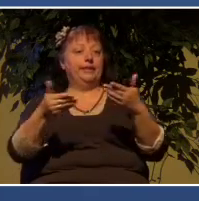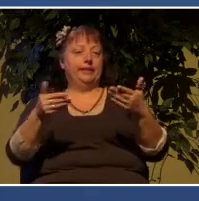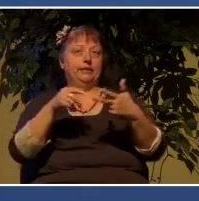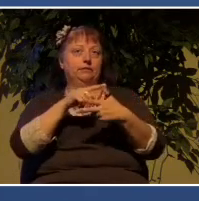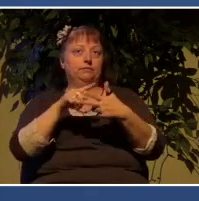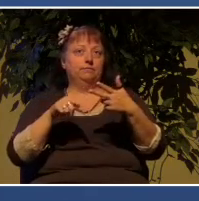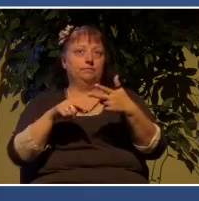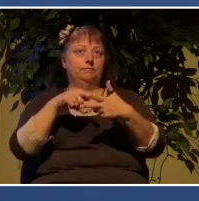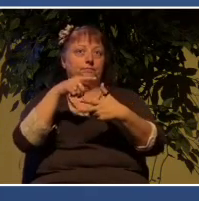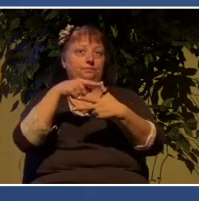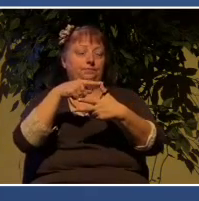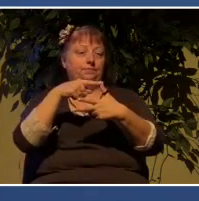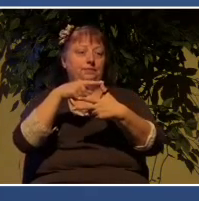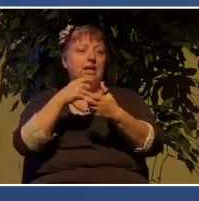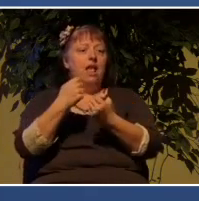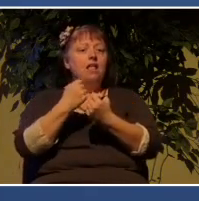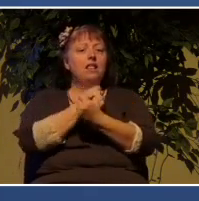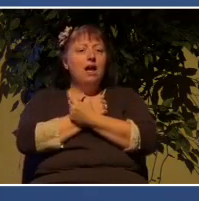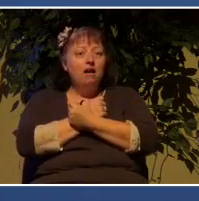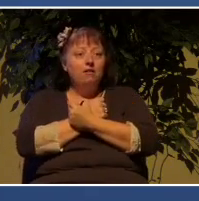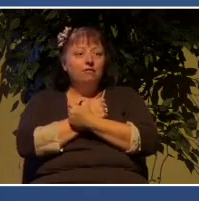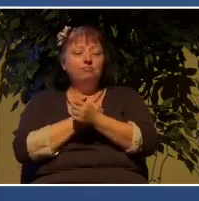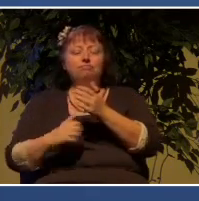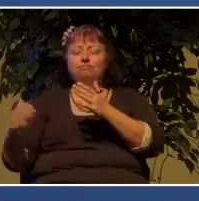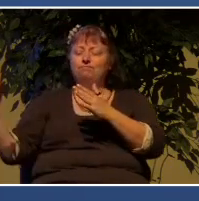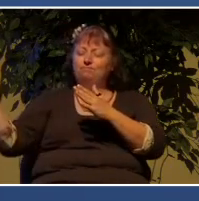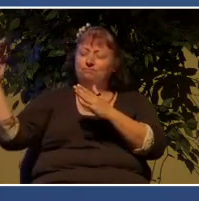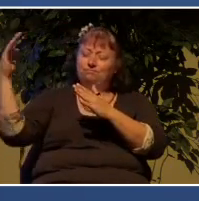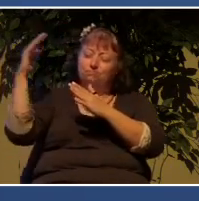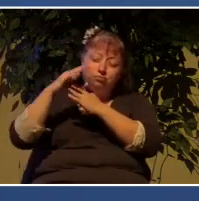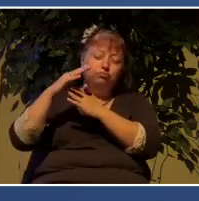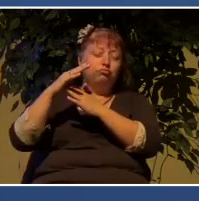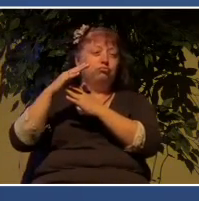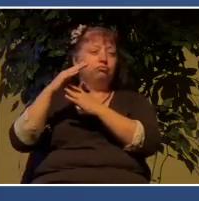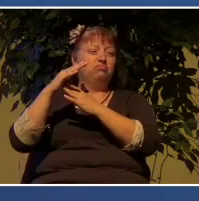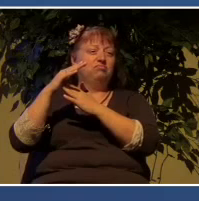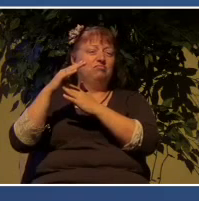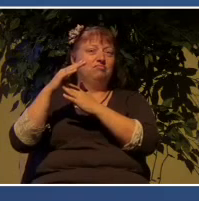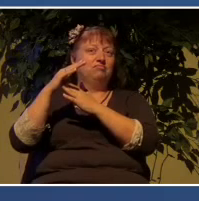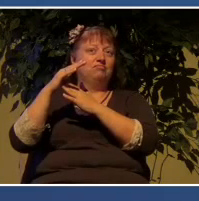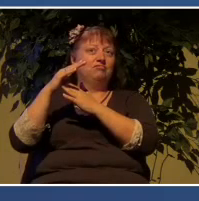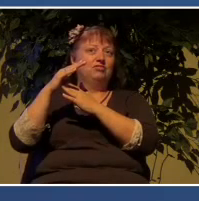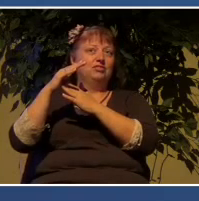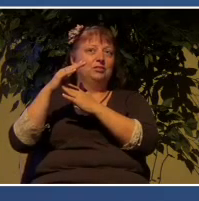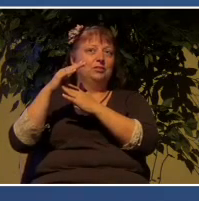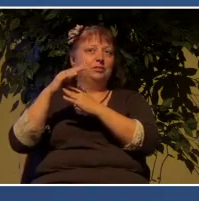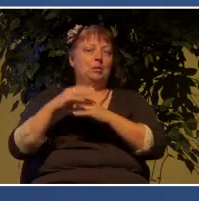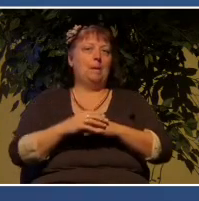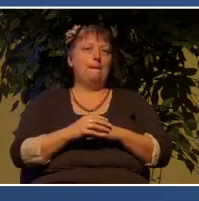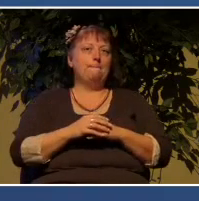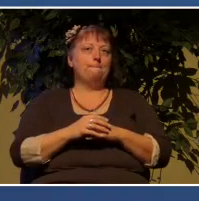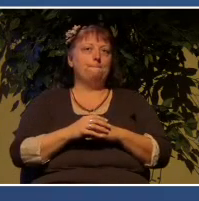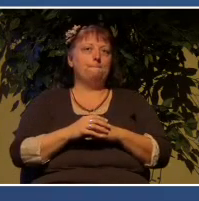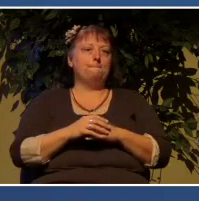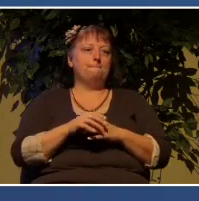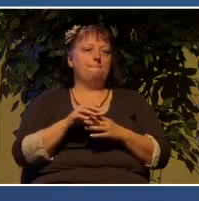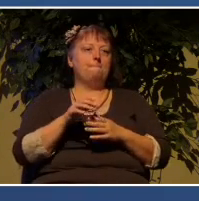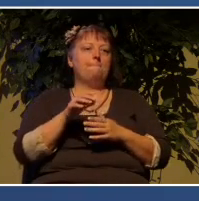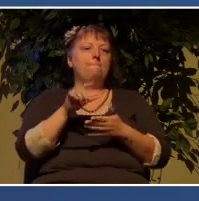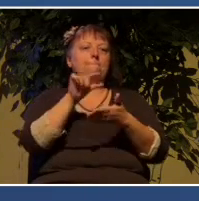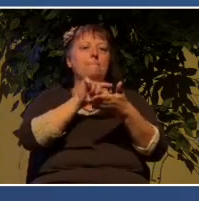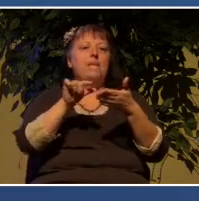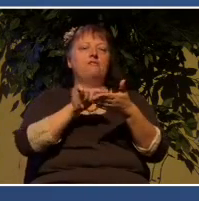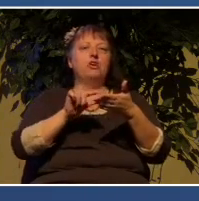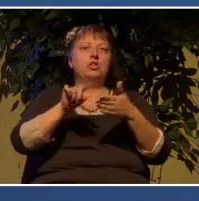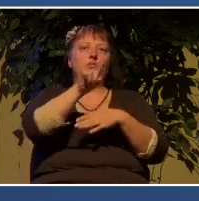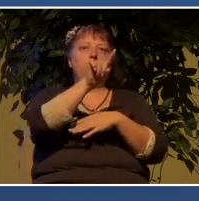says, love trumps everything. Listen again to how he puts it in the first three